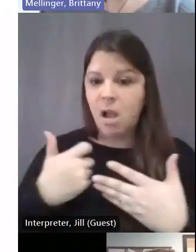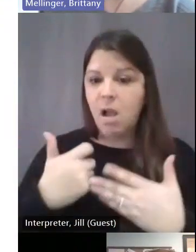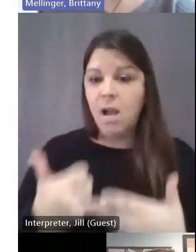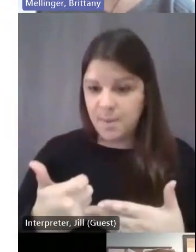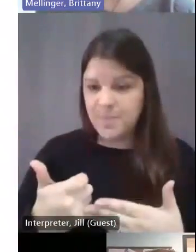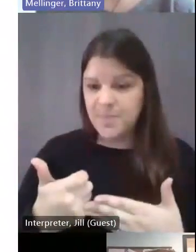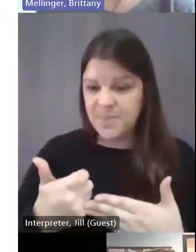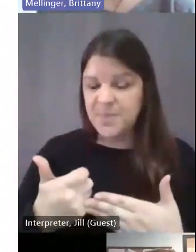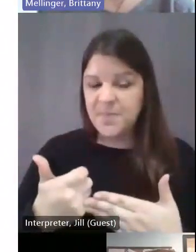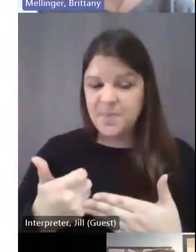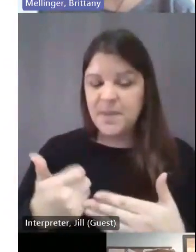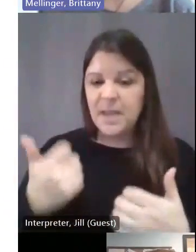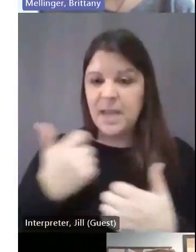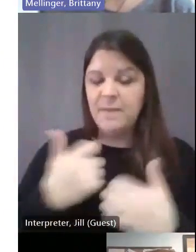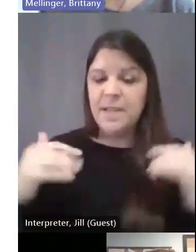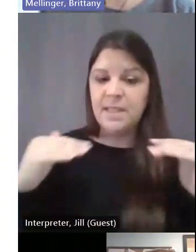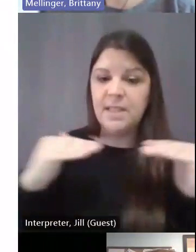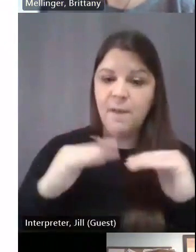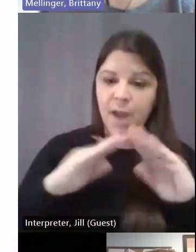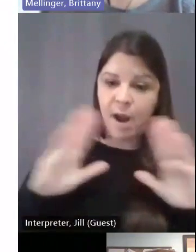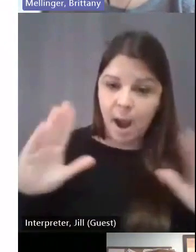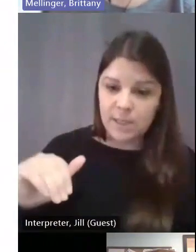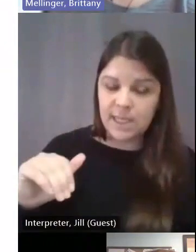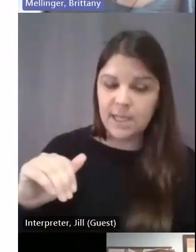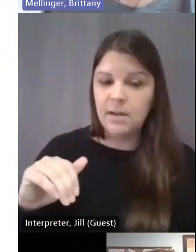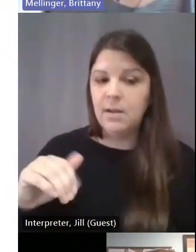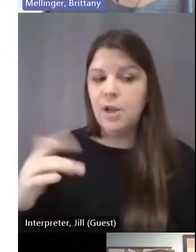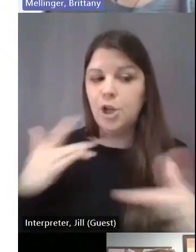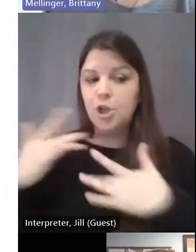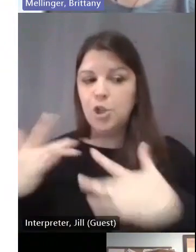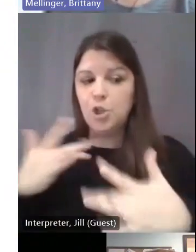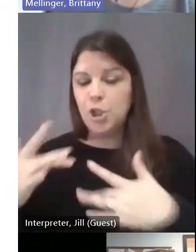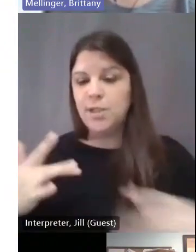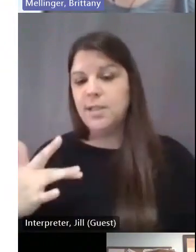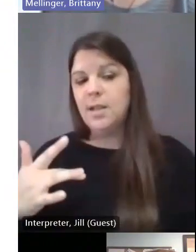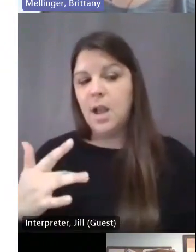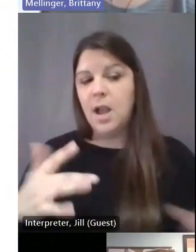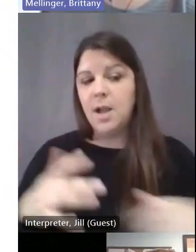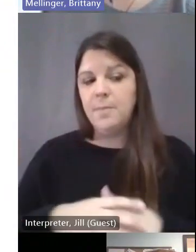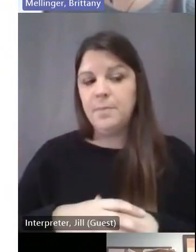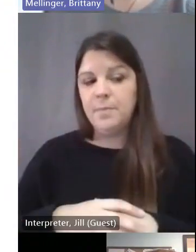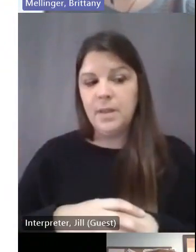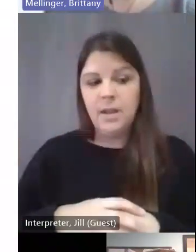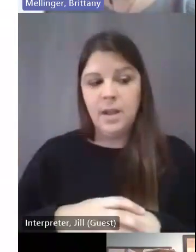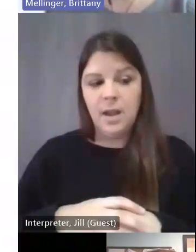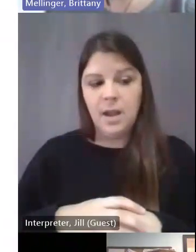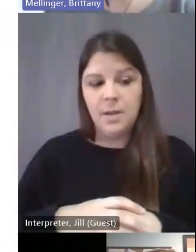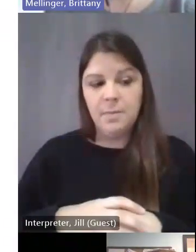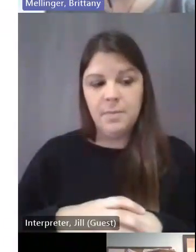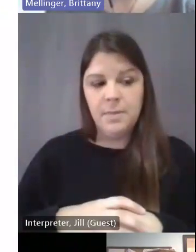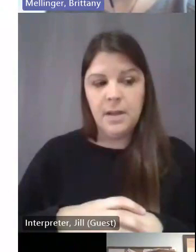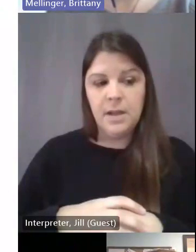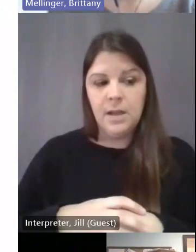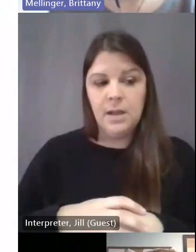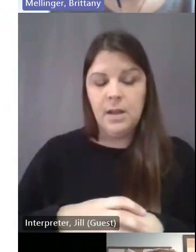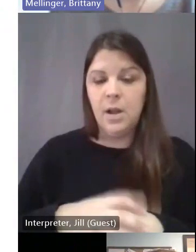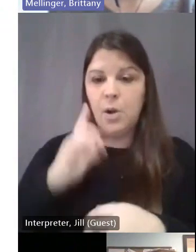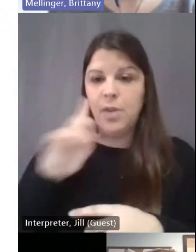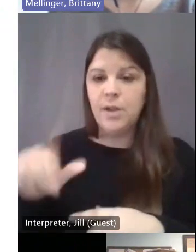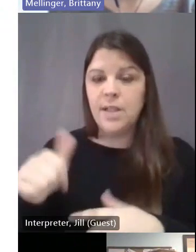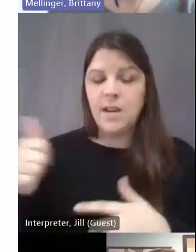as to if something's a fair housing concern and might merit a complaint, or if there might be another